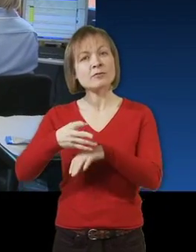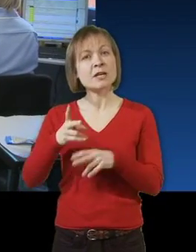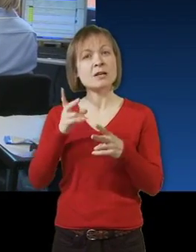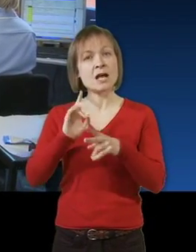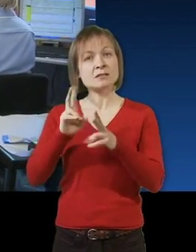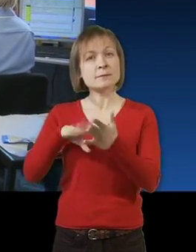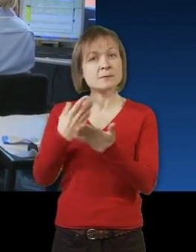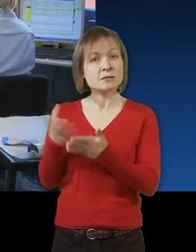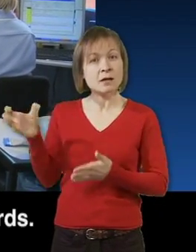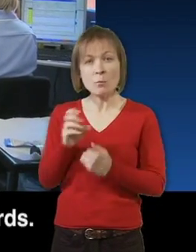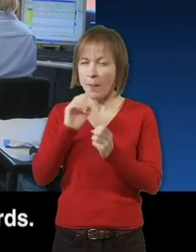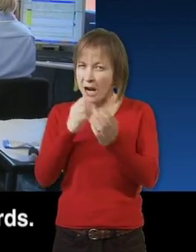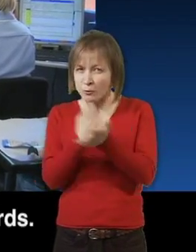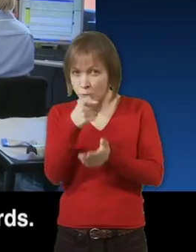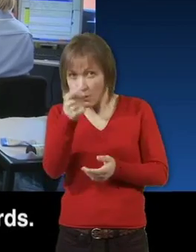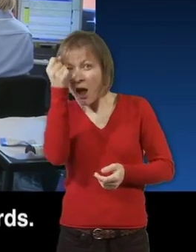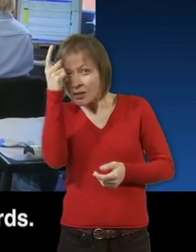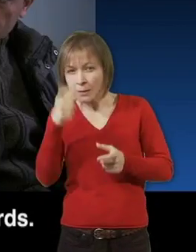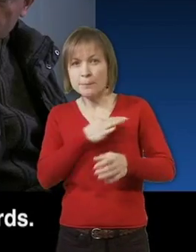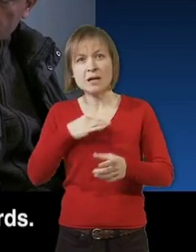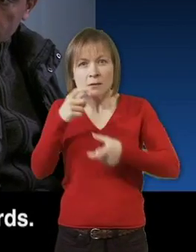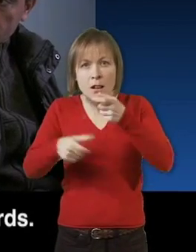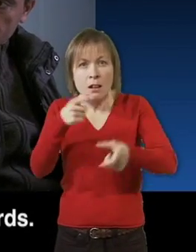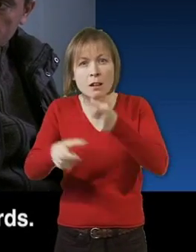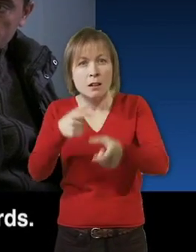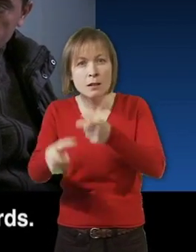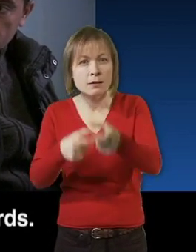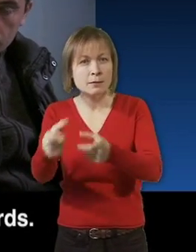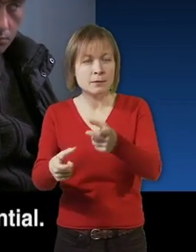A professional interpreter will make sure you understand the medical words.